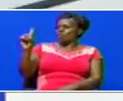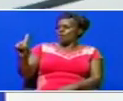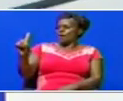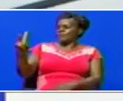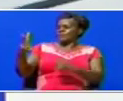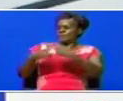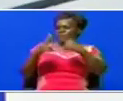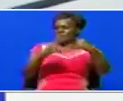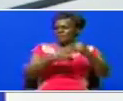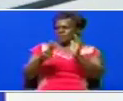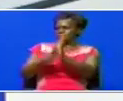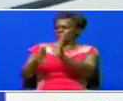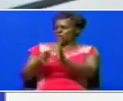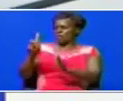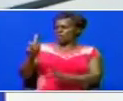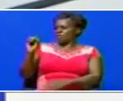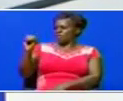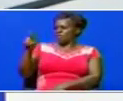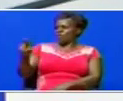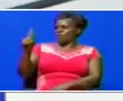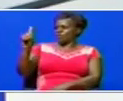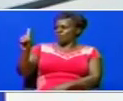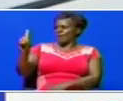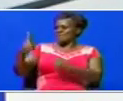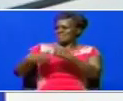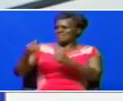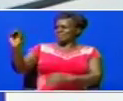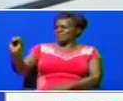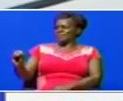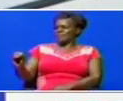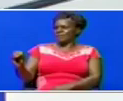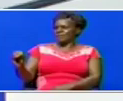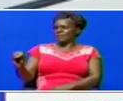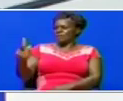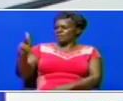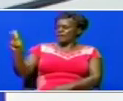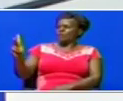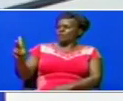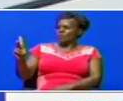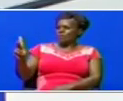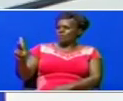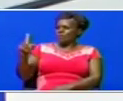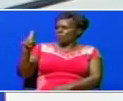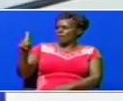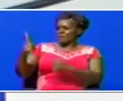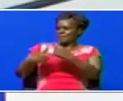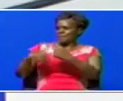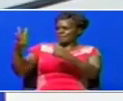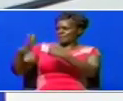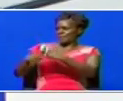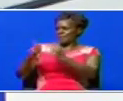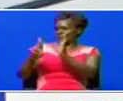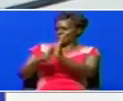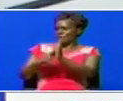177, representing 0.16%. Jathet Kaluyu, 169,